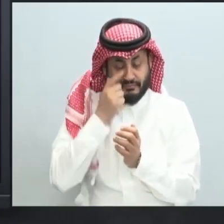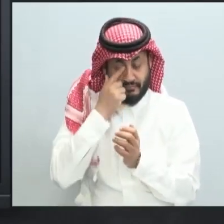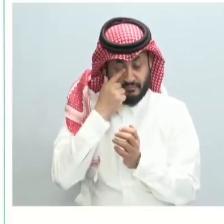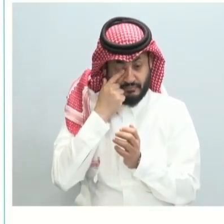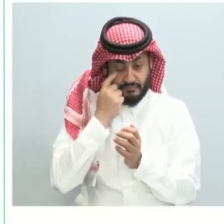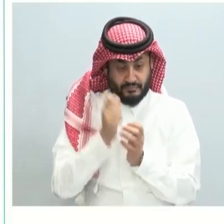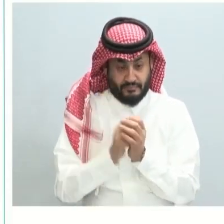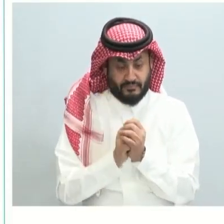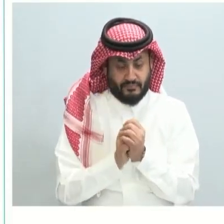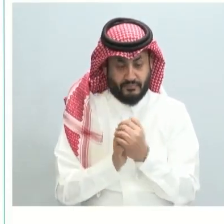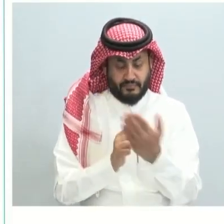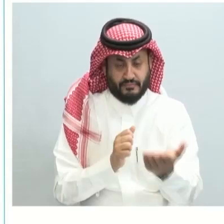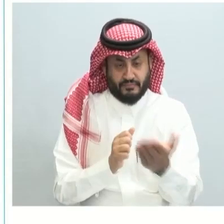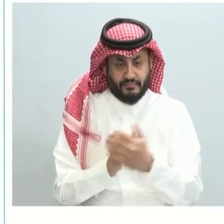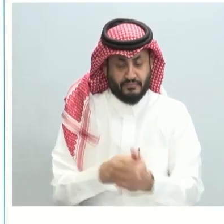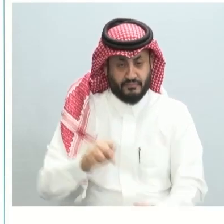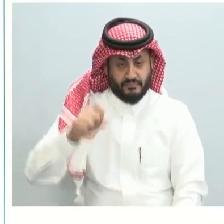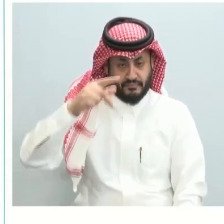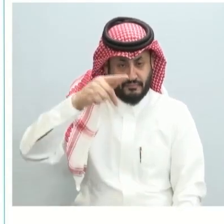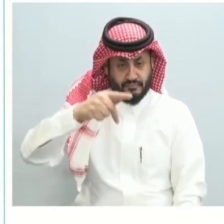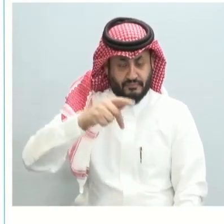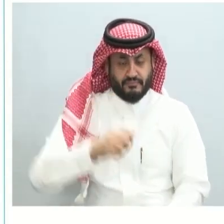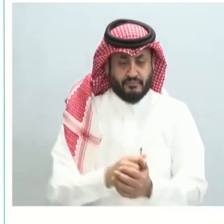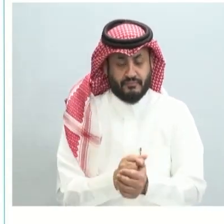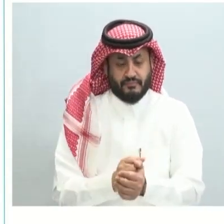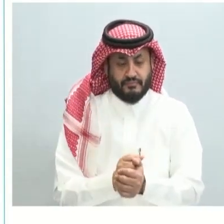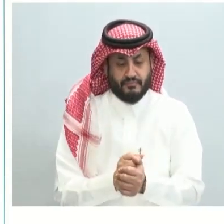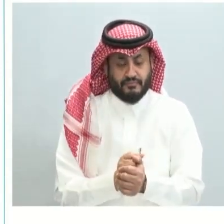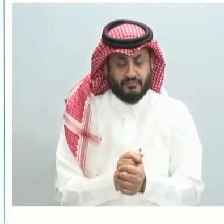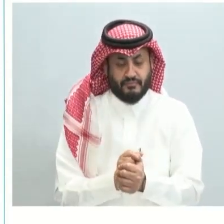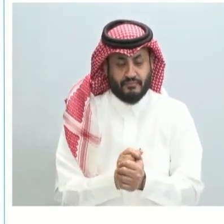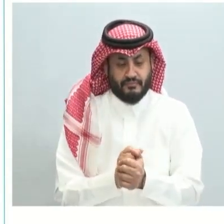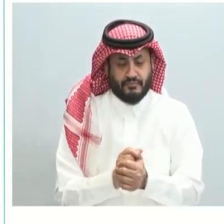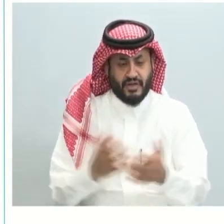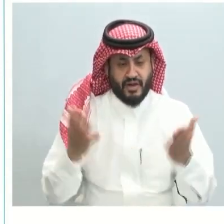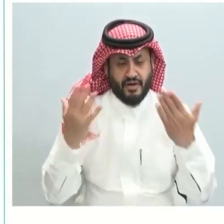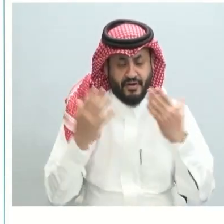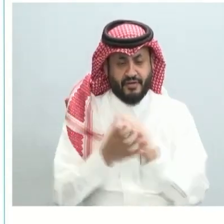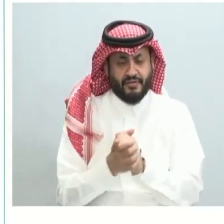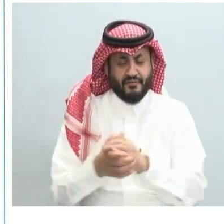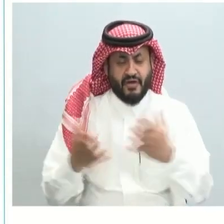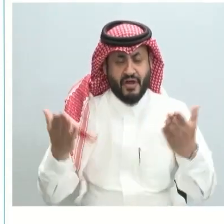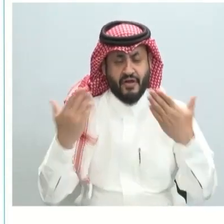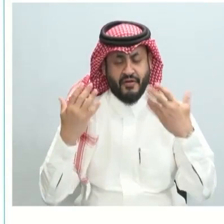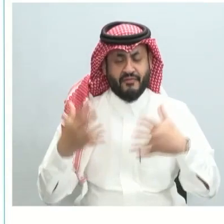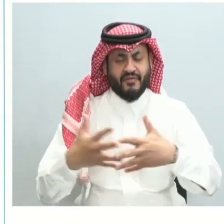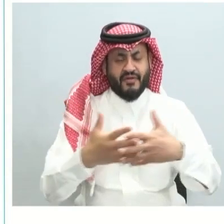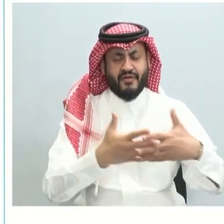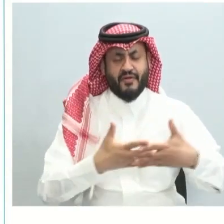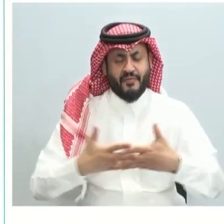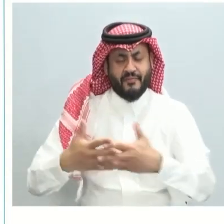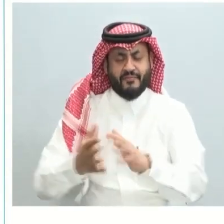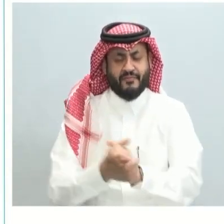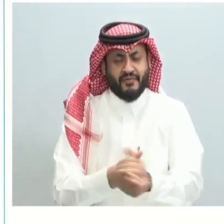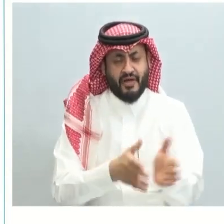you go. We write our first word, which is the word spring, which is a season that usually comes